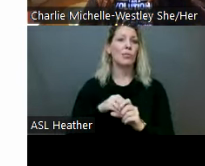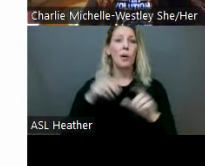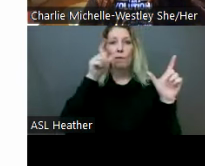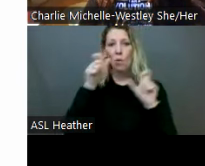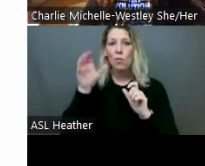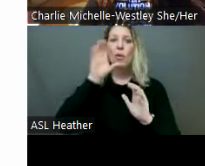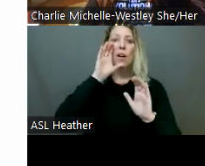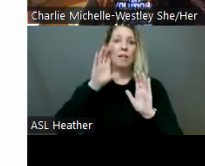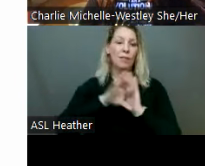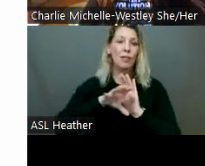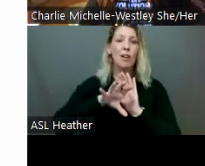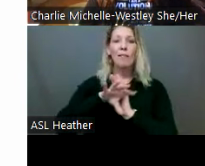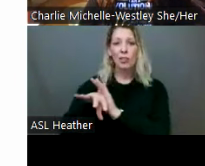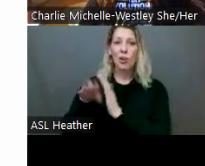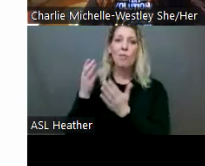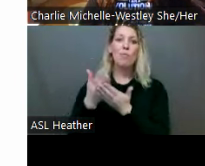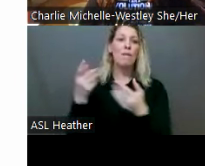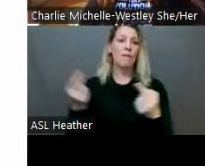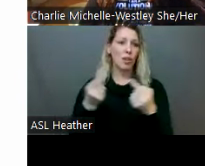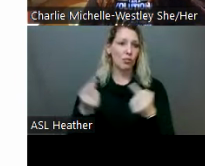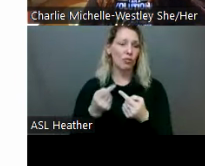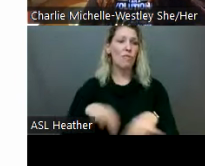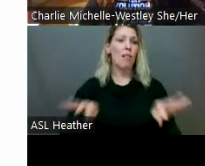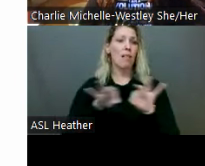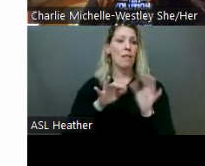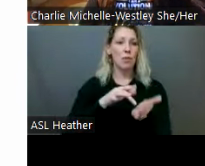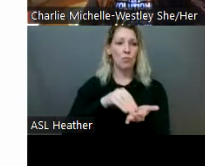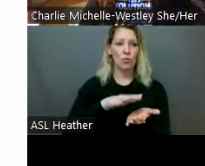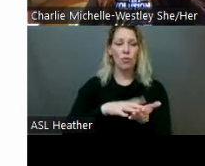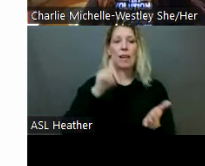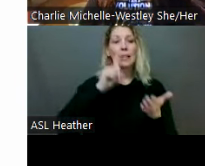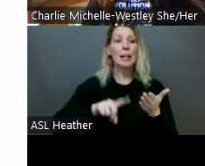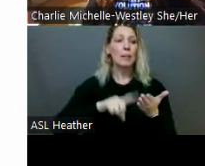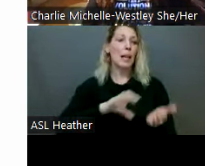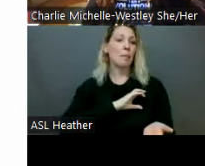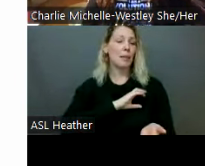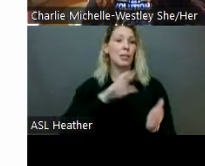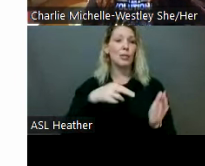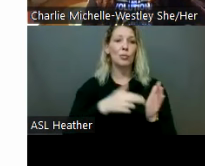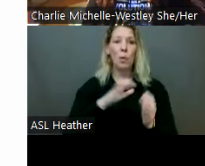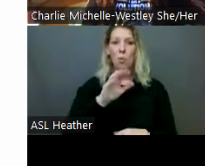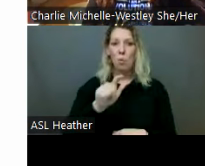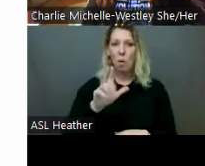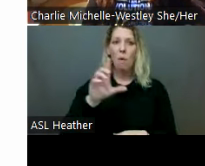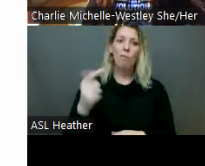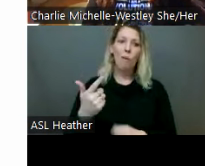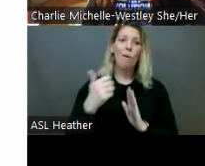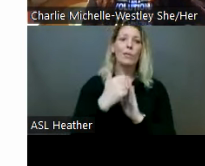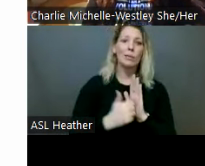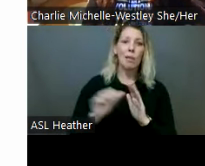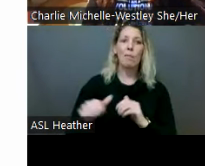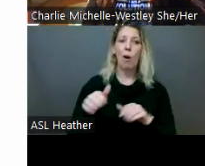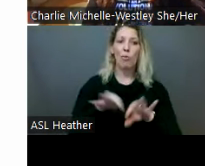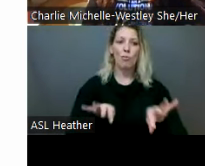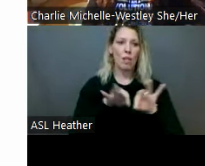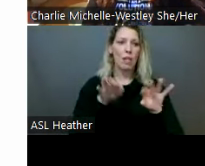photos, videos, proof of injuries, and other relevant medical records. 3, examining police roll calls, logs, assignments, and other relevant